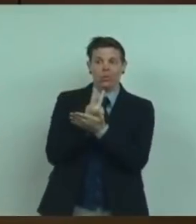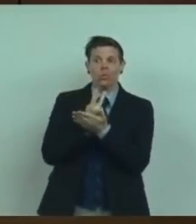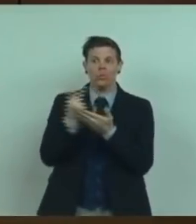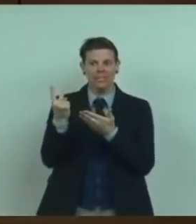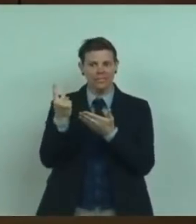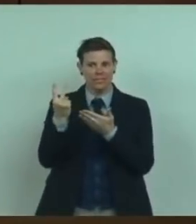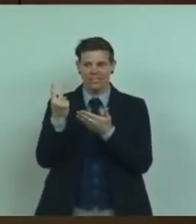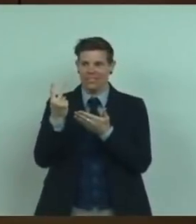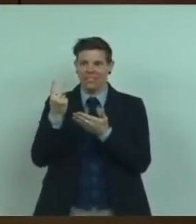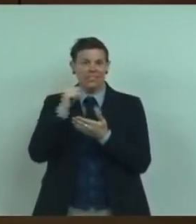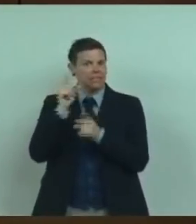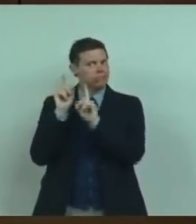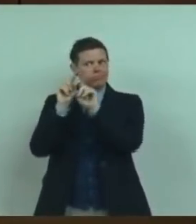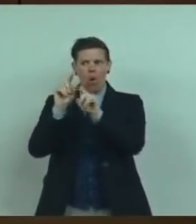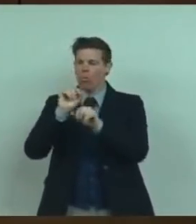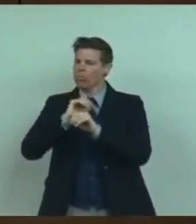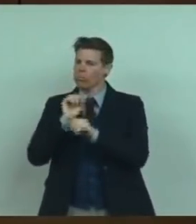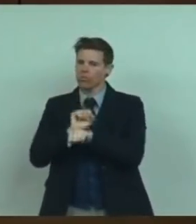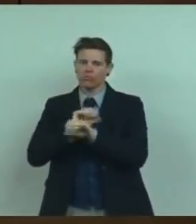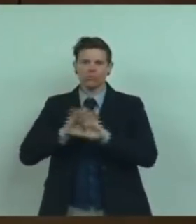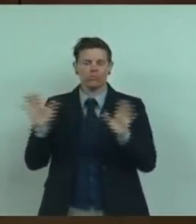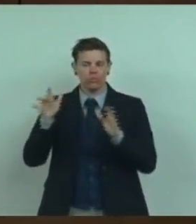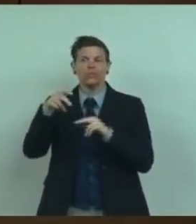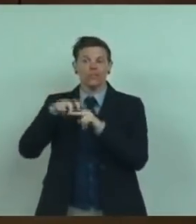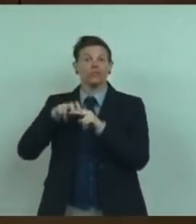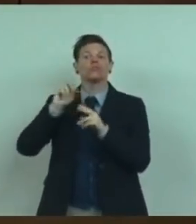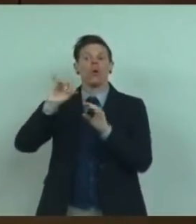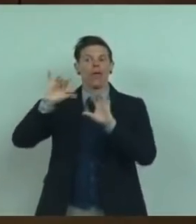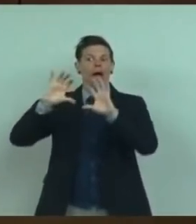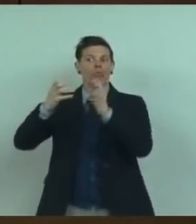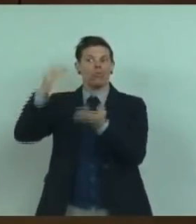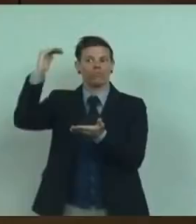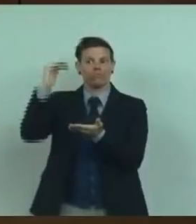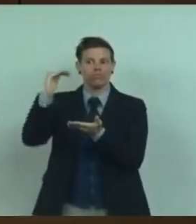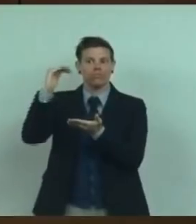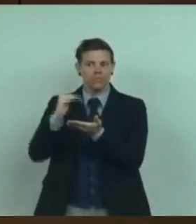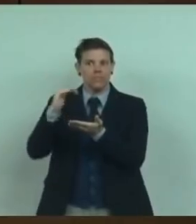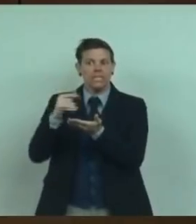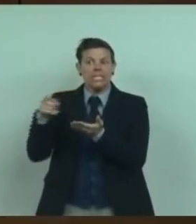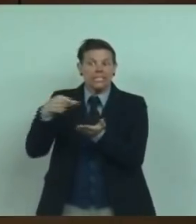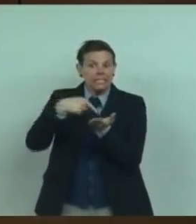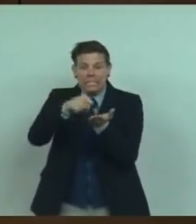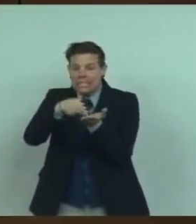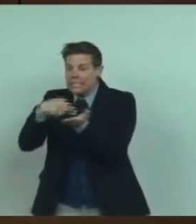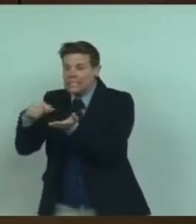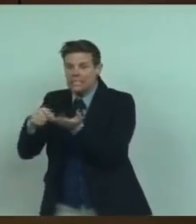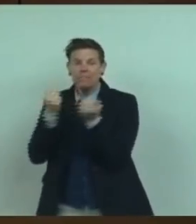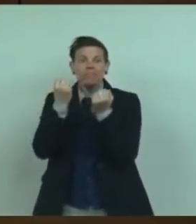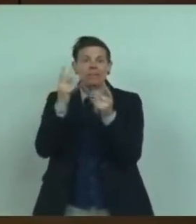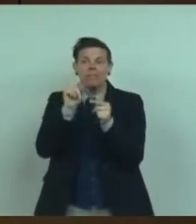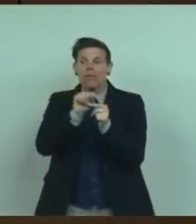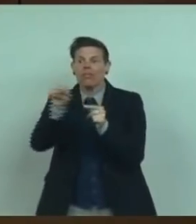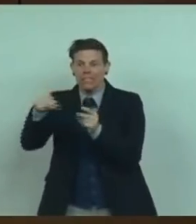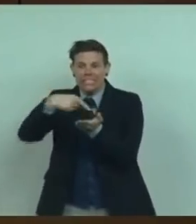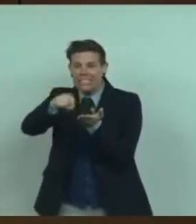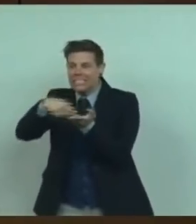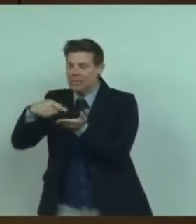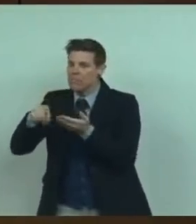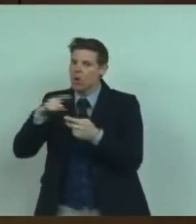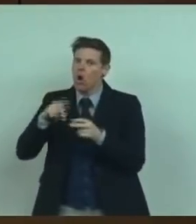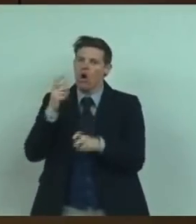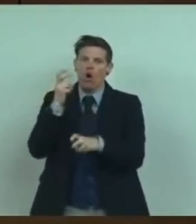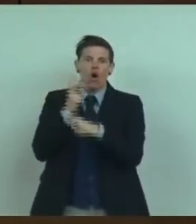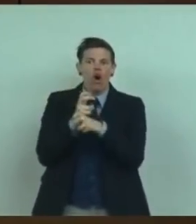many people in his body shop on the payroll as he can, and it's hard. No one's allowed to come in. There's no reception